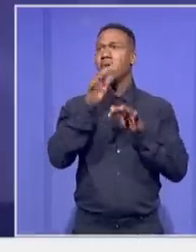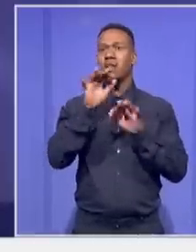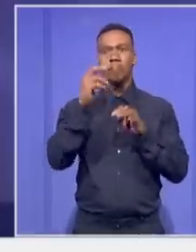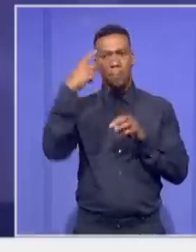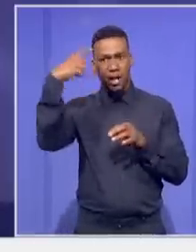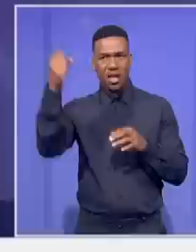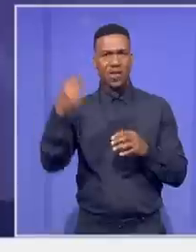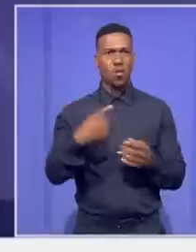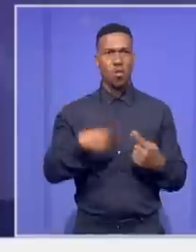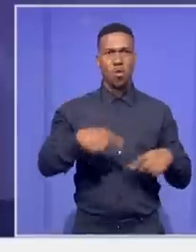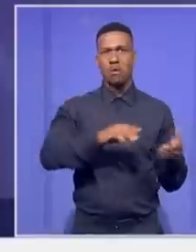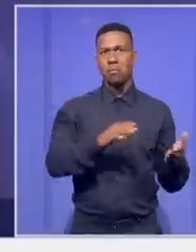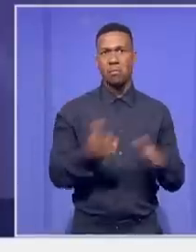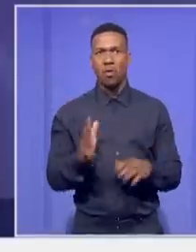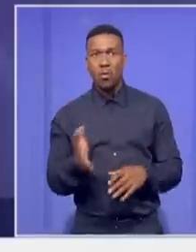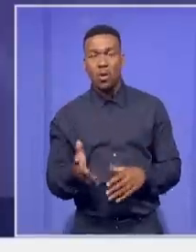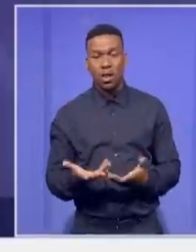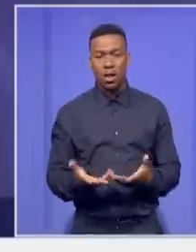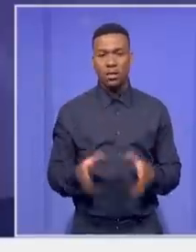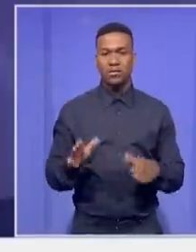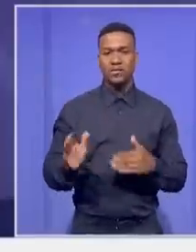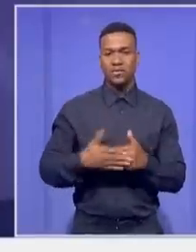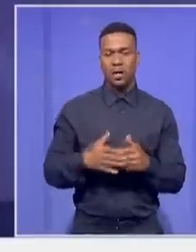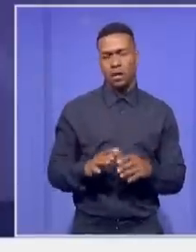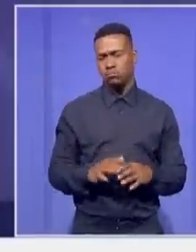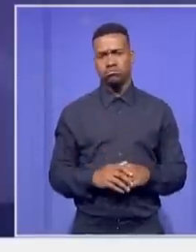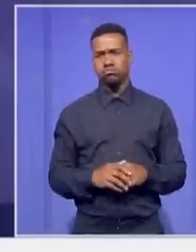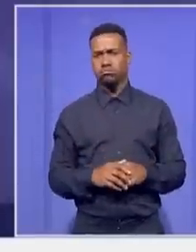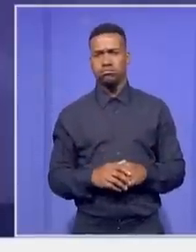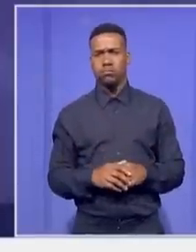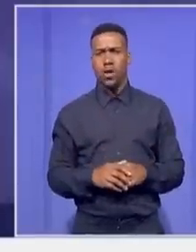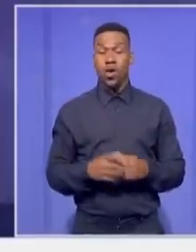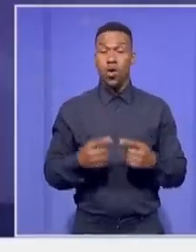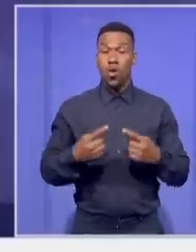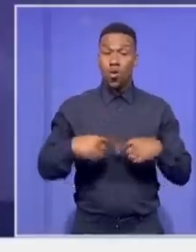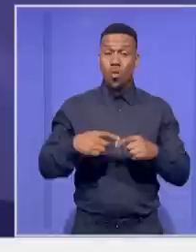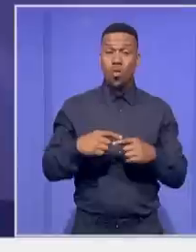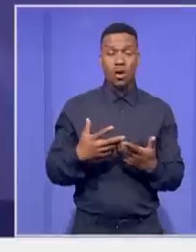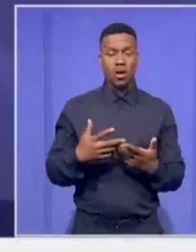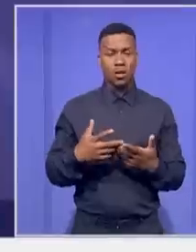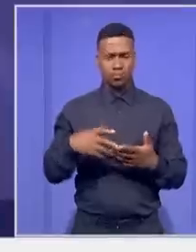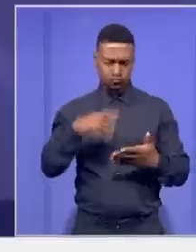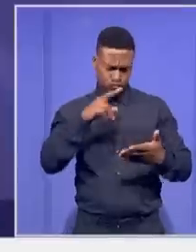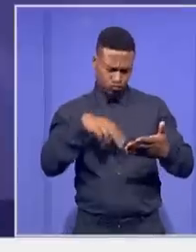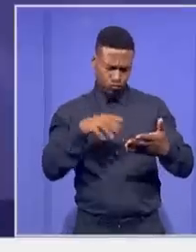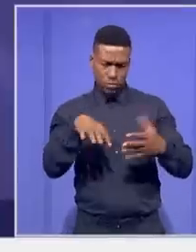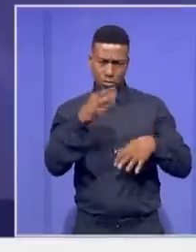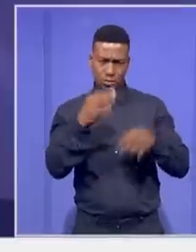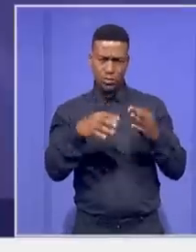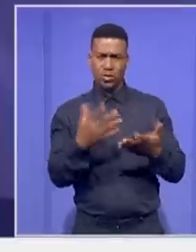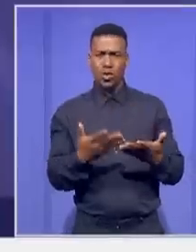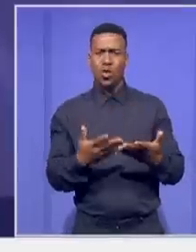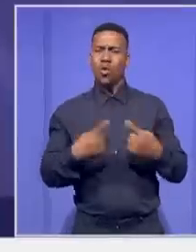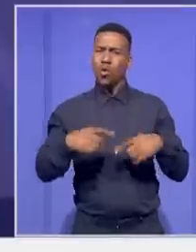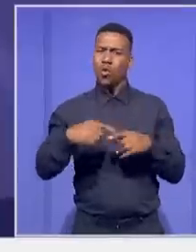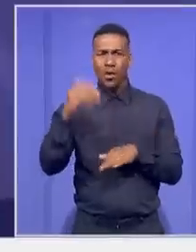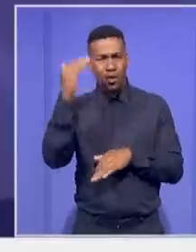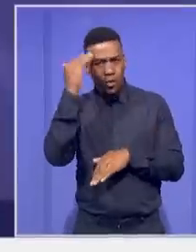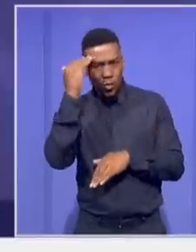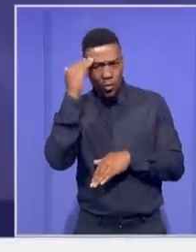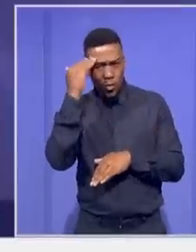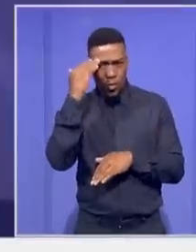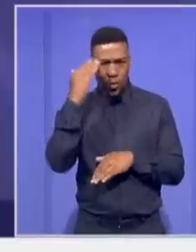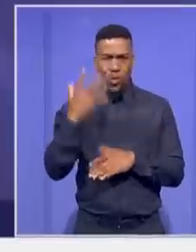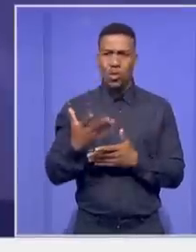Internally, however, we knew, even before we had read the review panel report, that our electoral problems